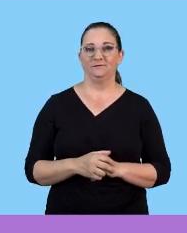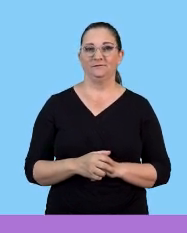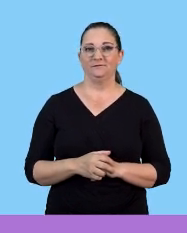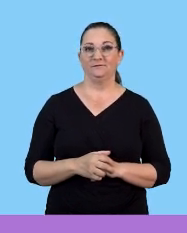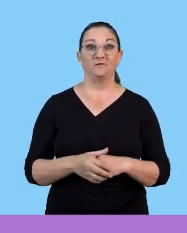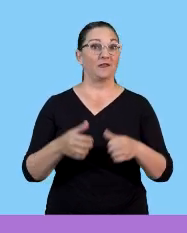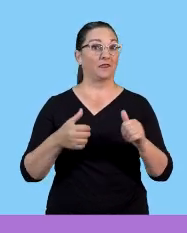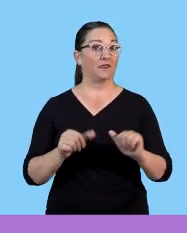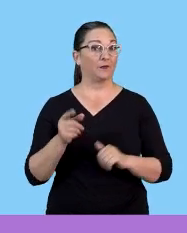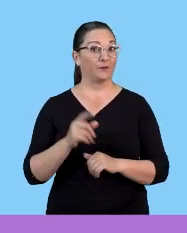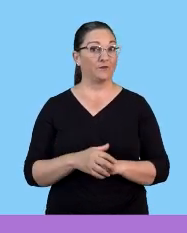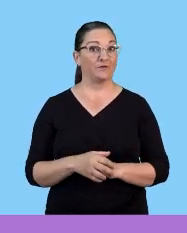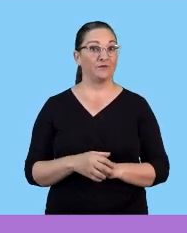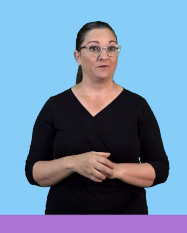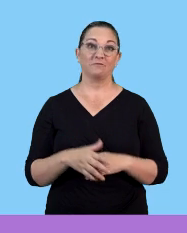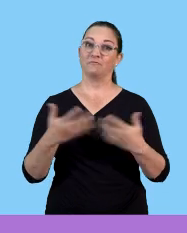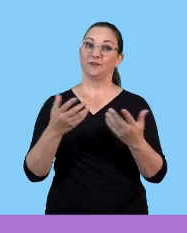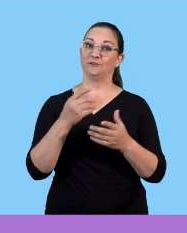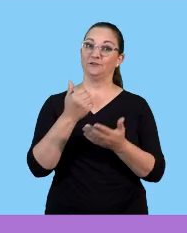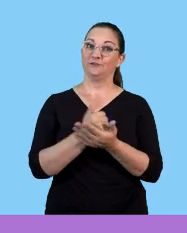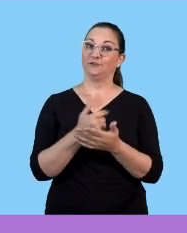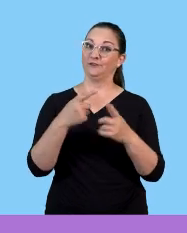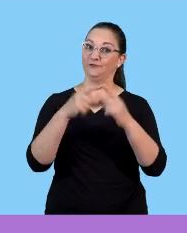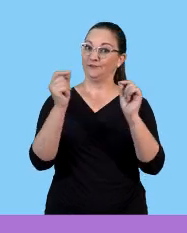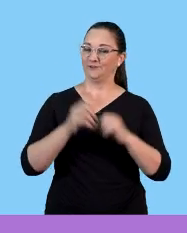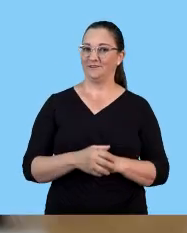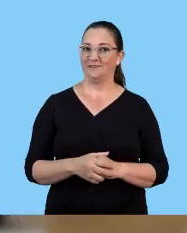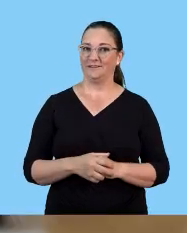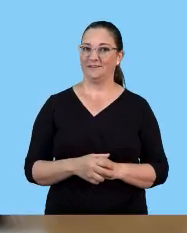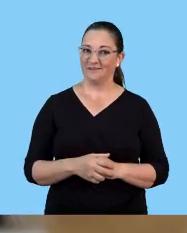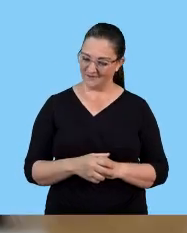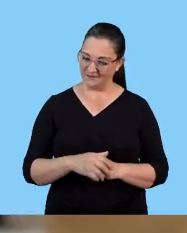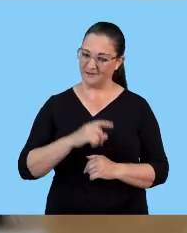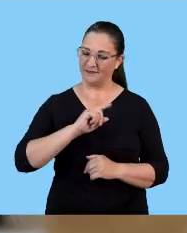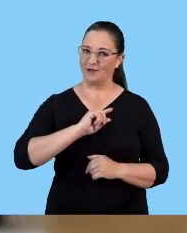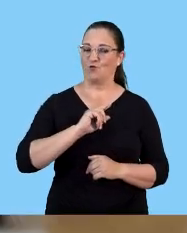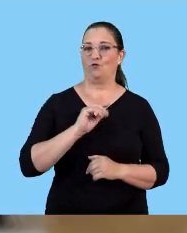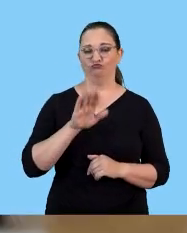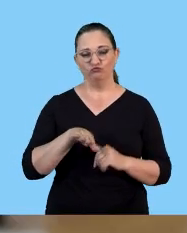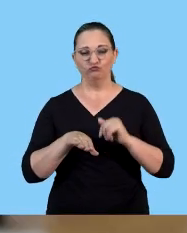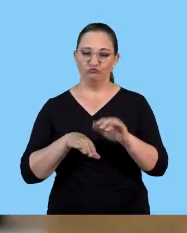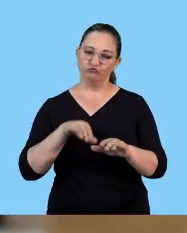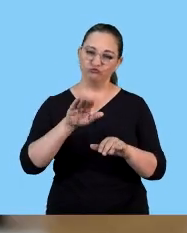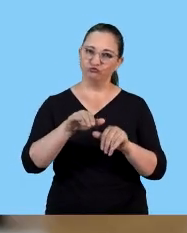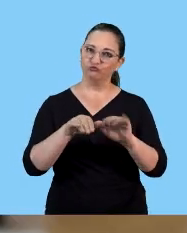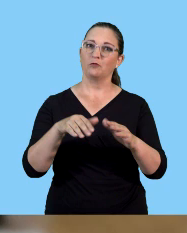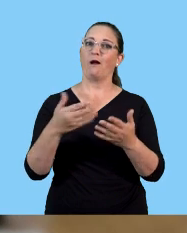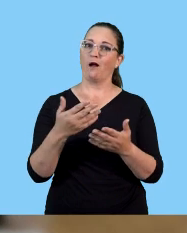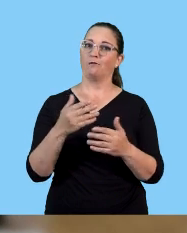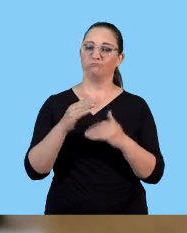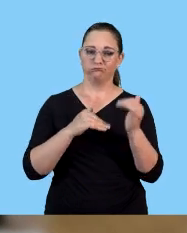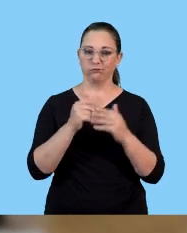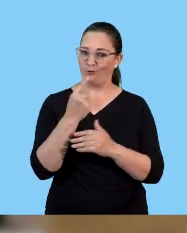right, great stuff. And then the chair is complete. All right, so that's how we would follow these instructions to